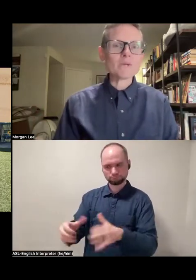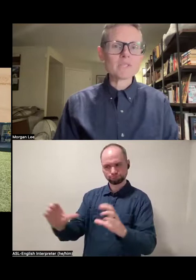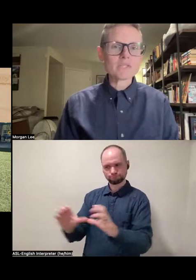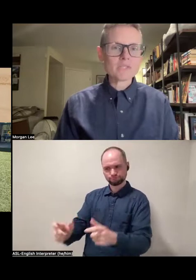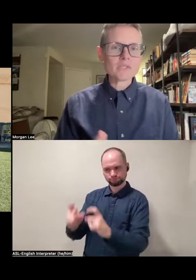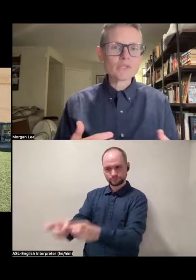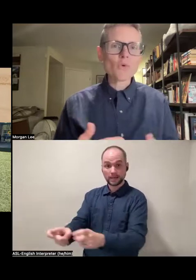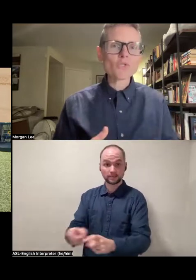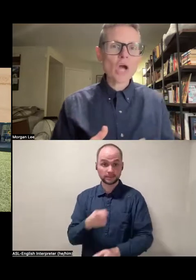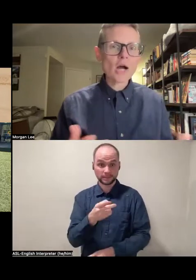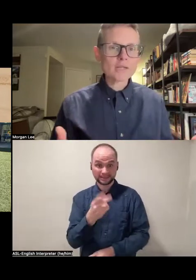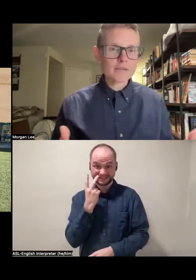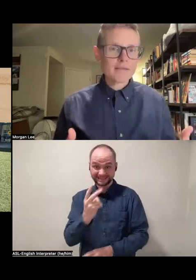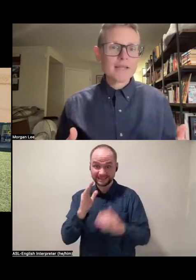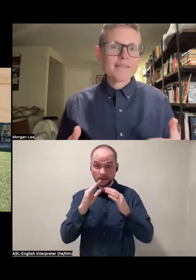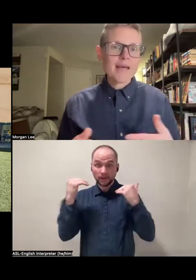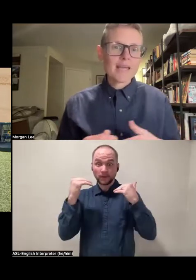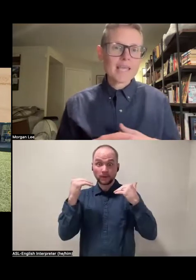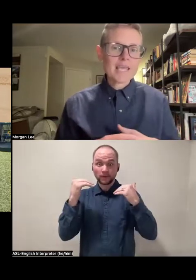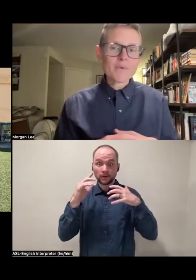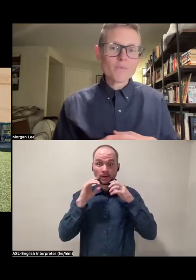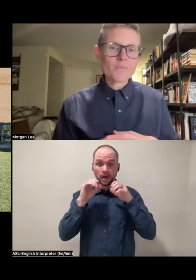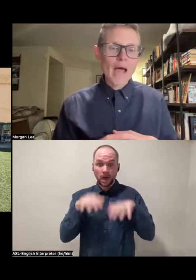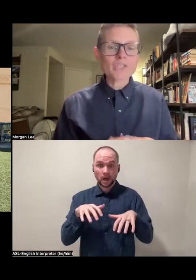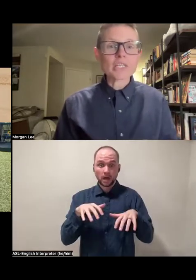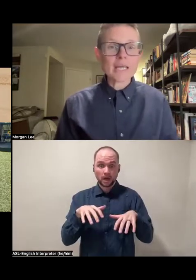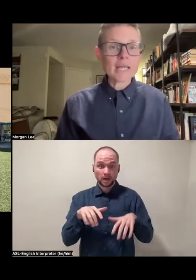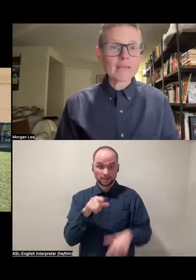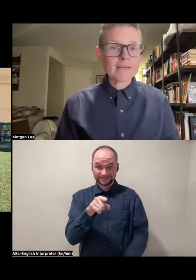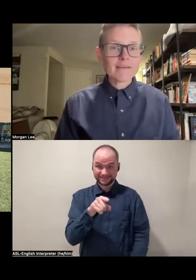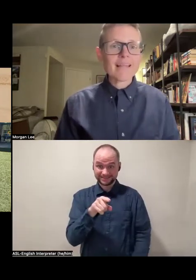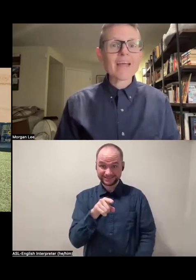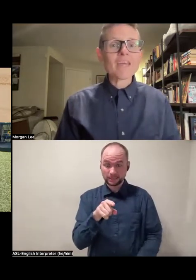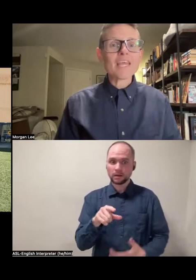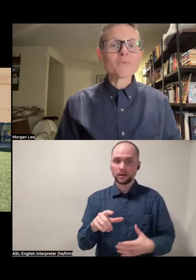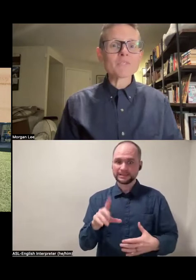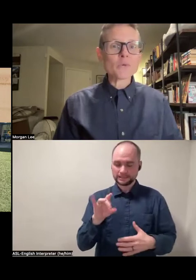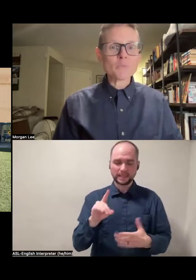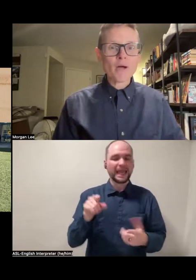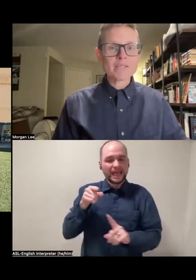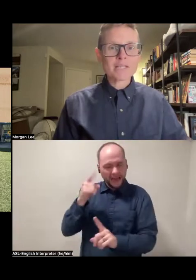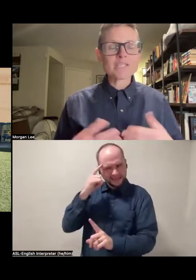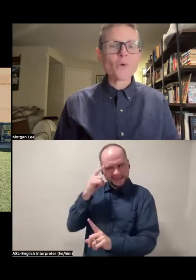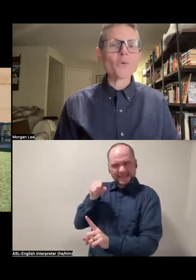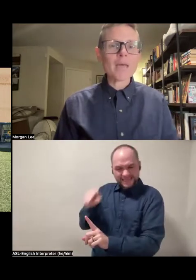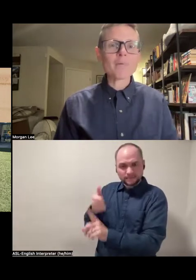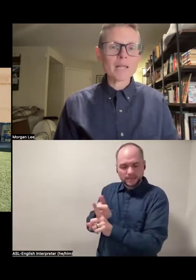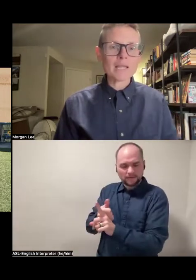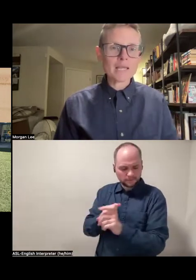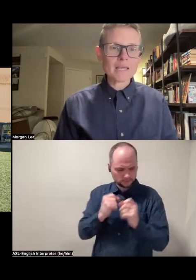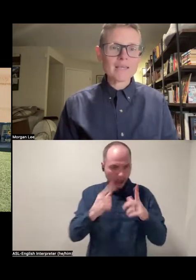And he was so shocked that he actually did it. Like, I think he was so surprised in his